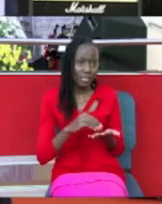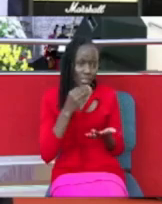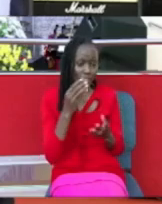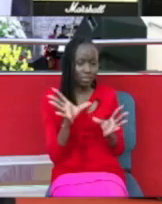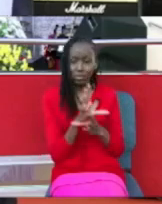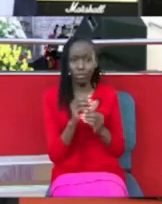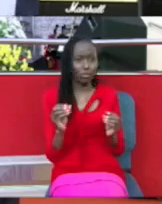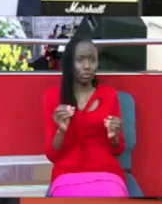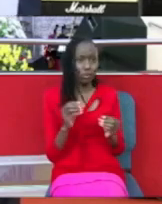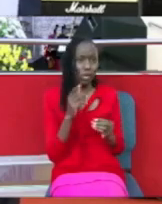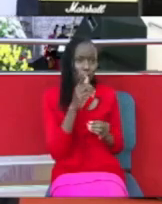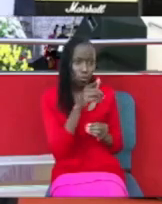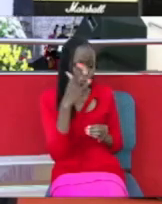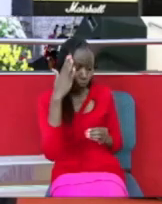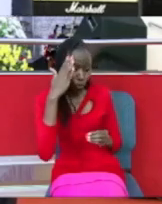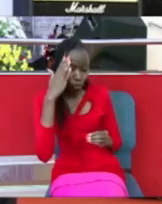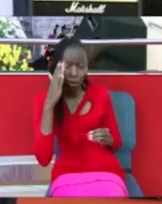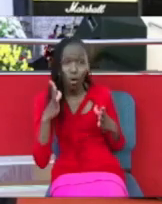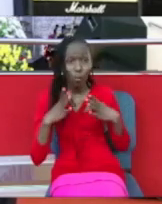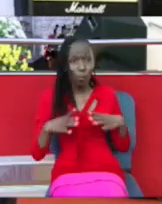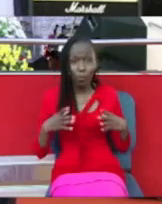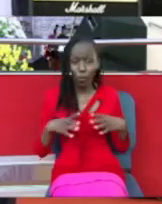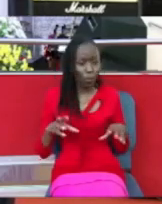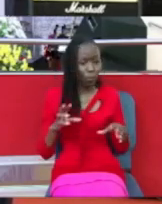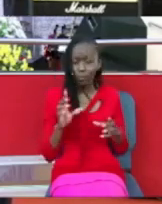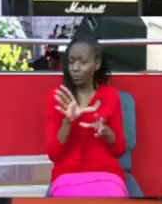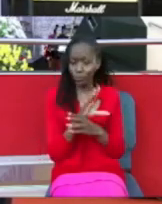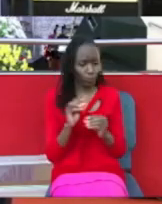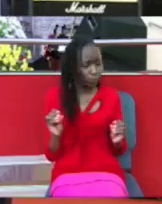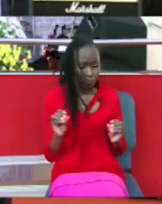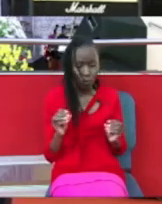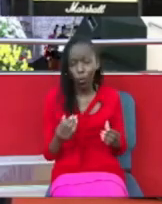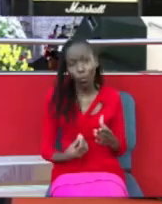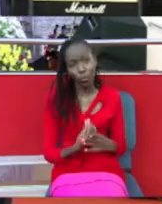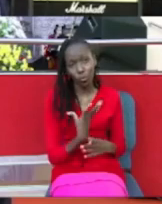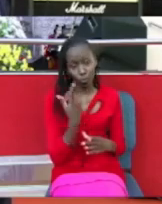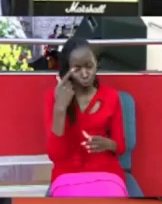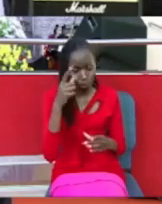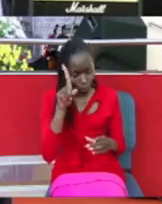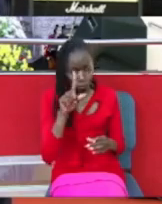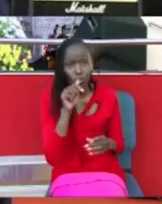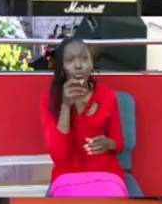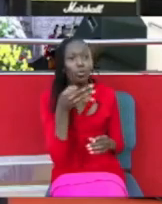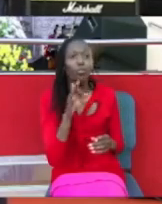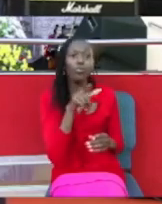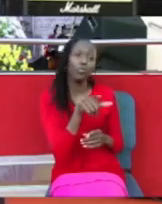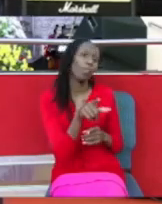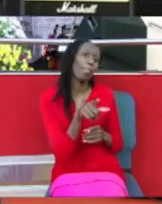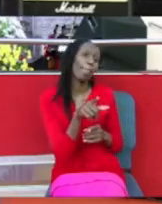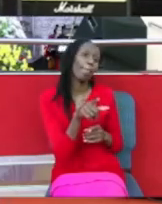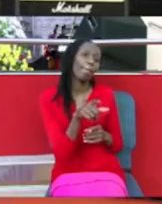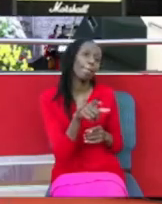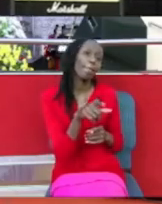can grow for you? Unajua kwamba hamna mtu anaweza koma ama kuwa kwa ajili yako.